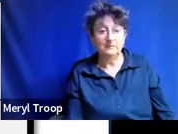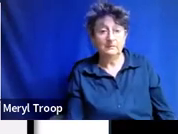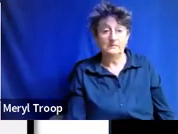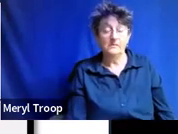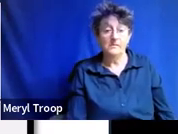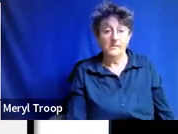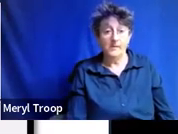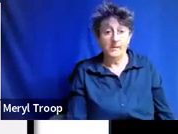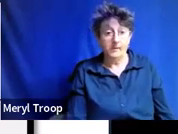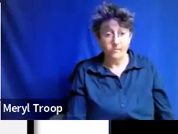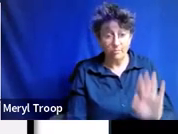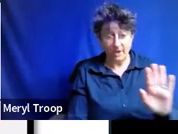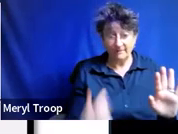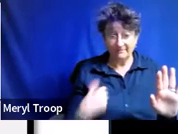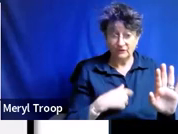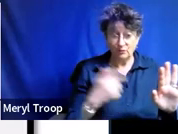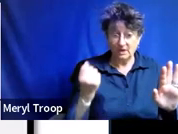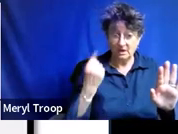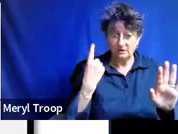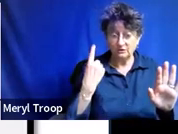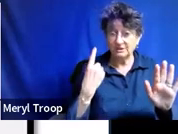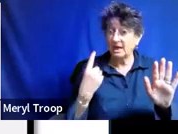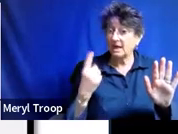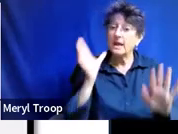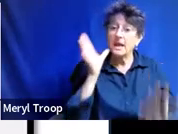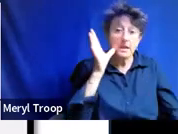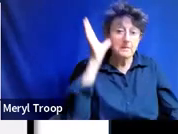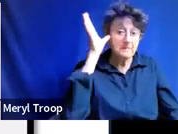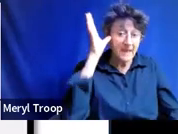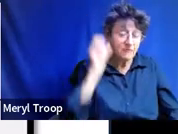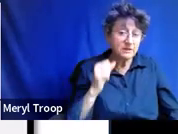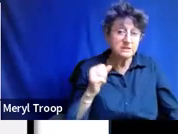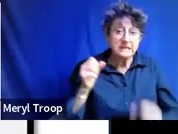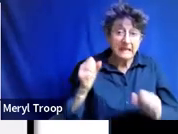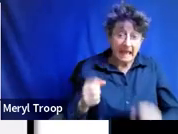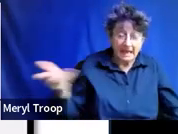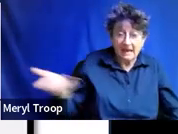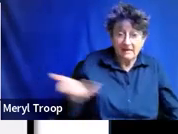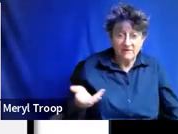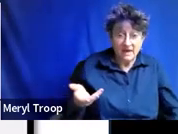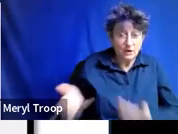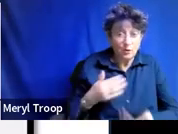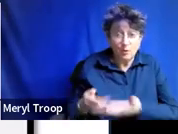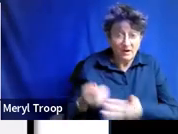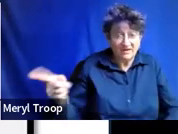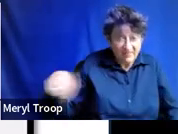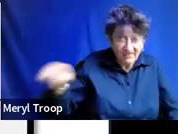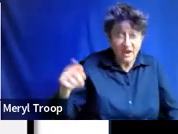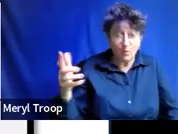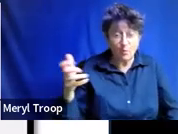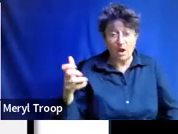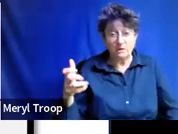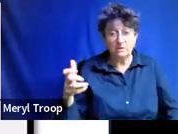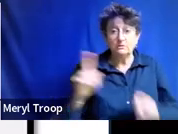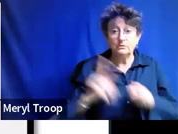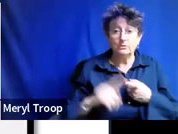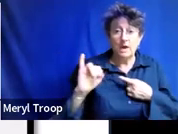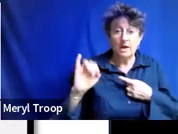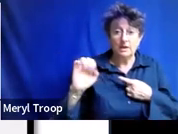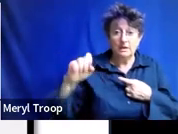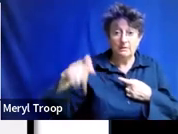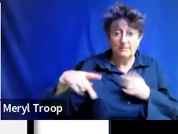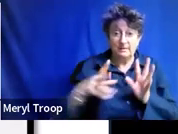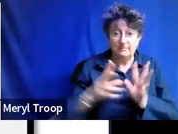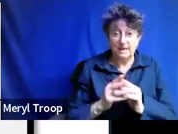Now, we do understand that parents are able to bring or invite whoever they want to IEP meetings.